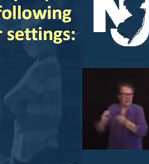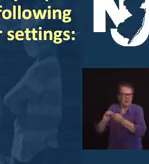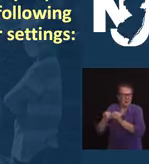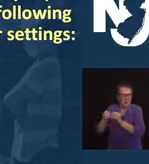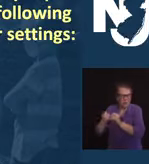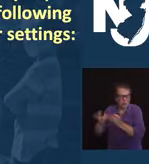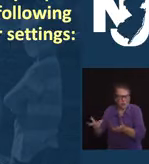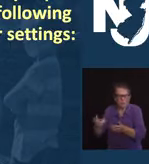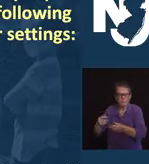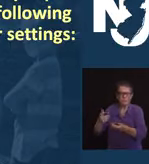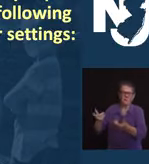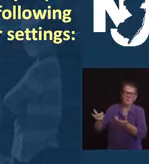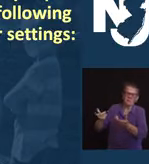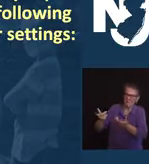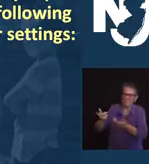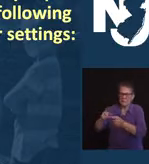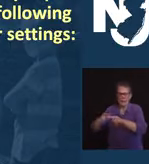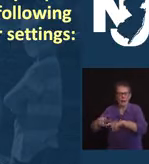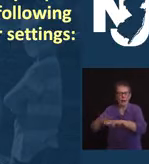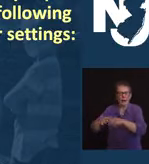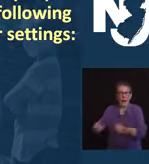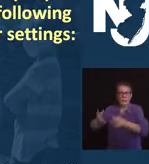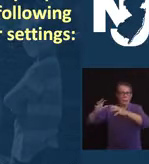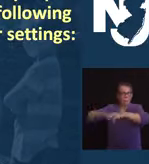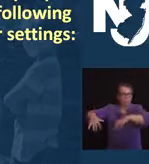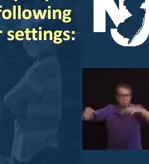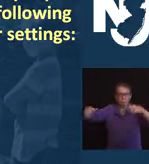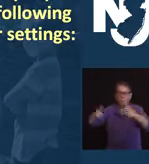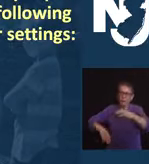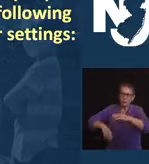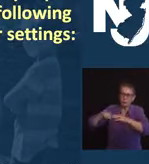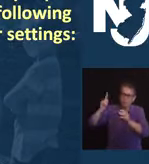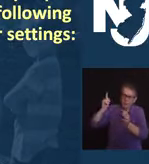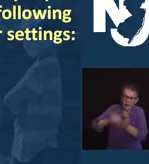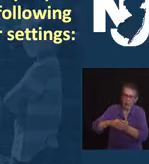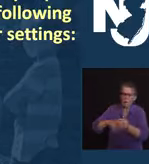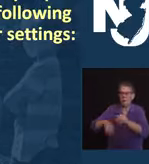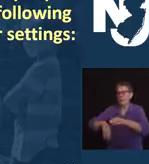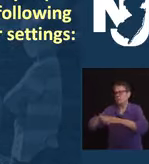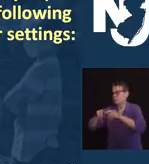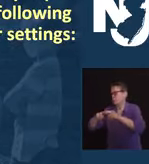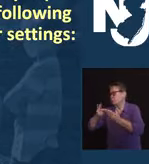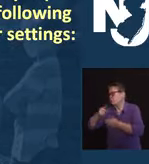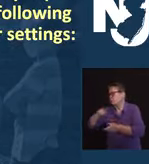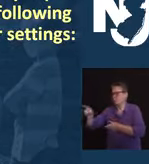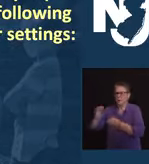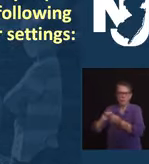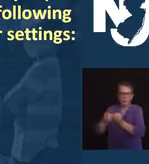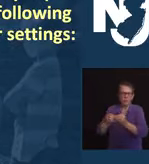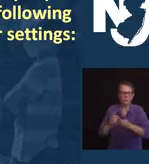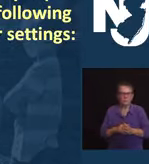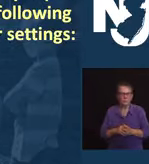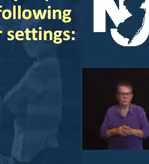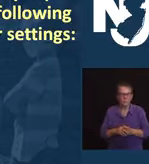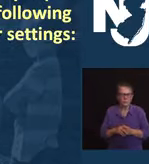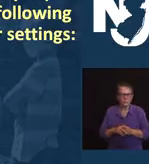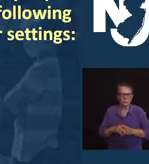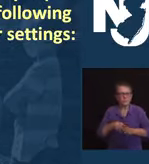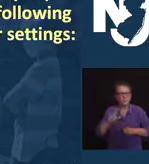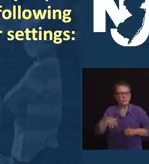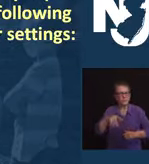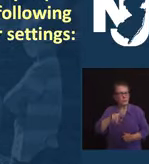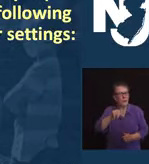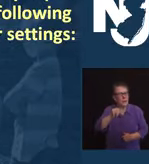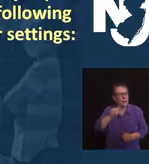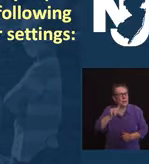our large venues, we know that at 20% capacity, our venues can still ensure that all groups remain 6 feet apart in